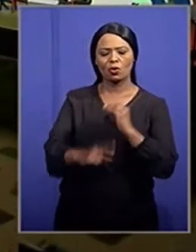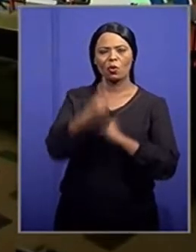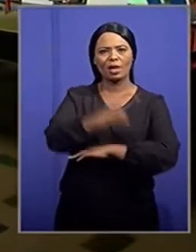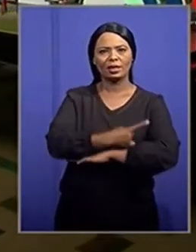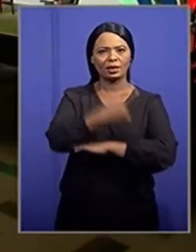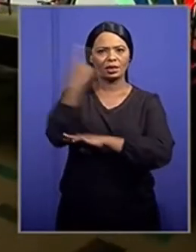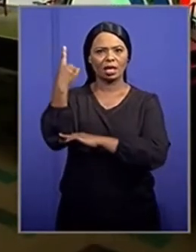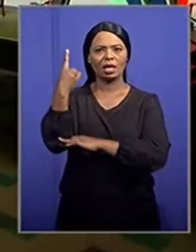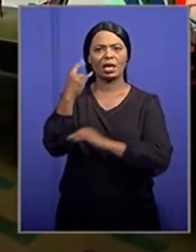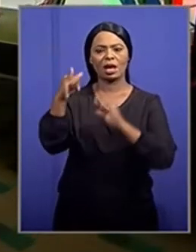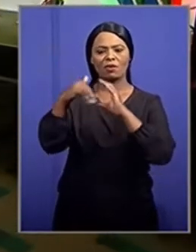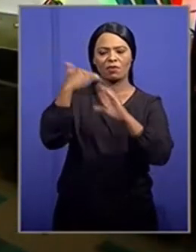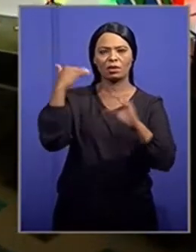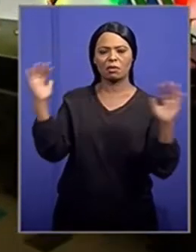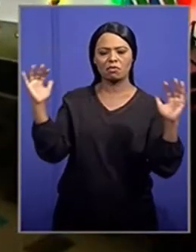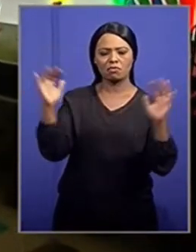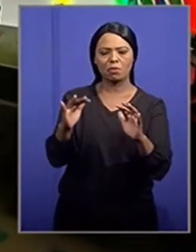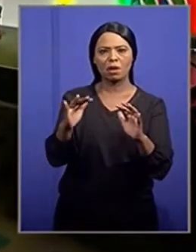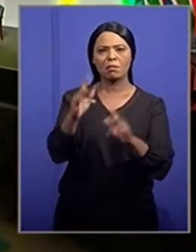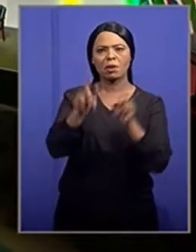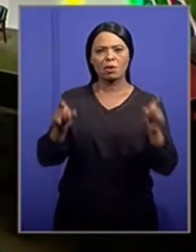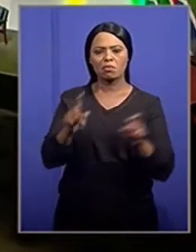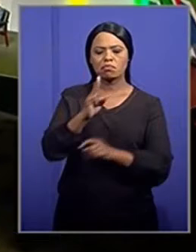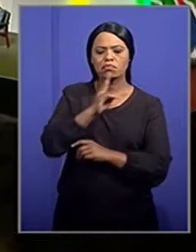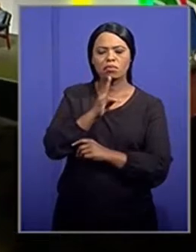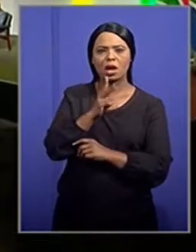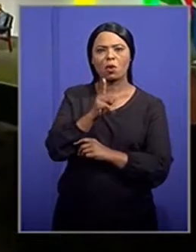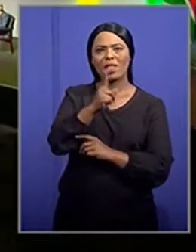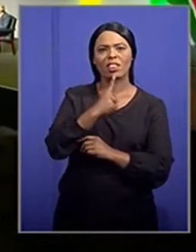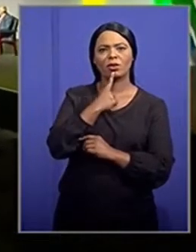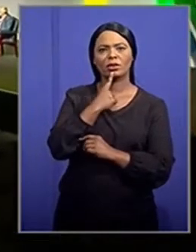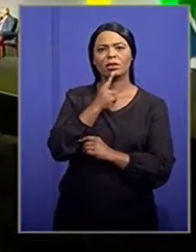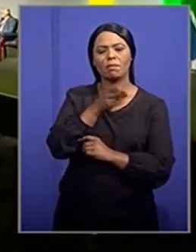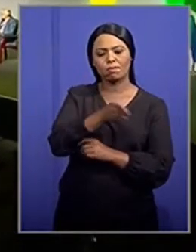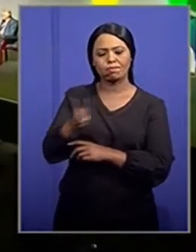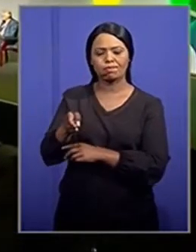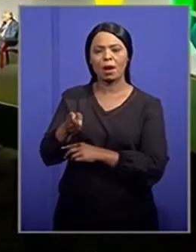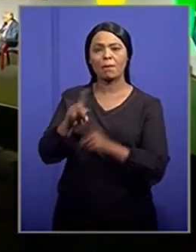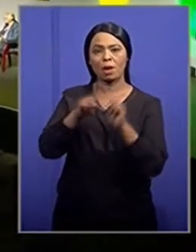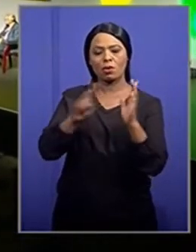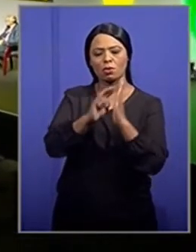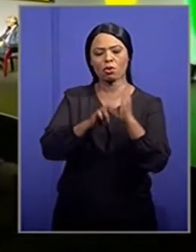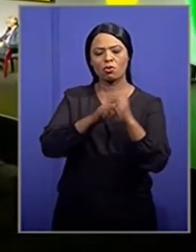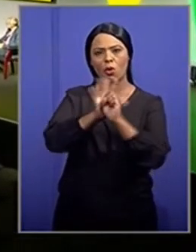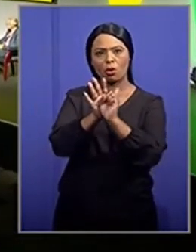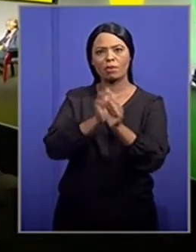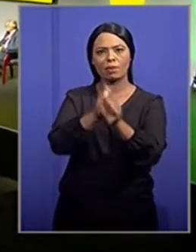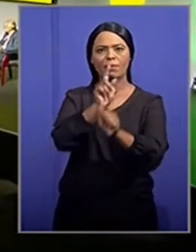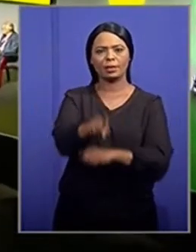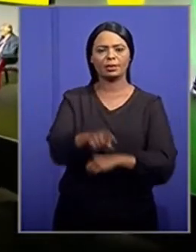ba sekete ba tlang ho dumellwa ho ba teng ka seqo ho ikamahantswe le melawana ya thibela COVID-19.